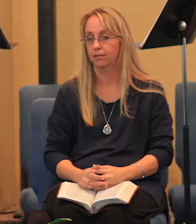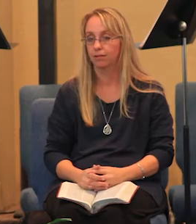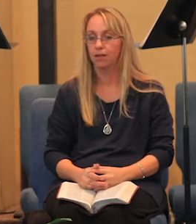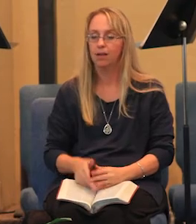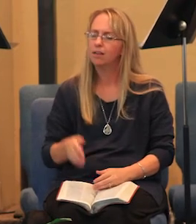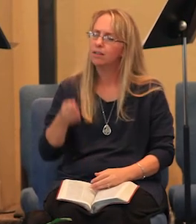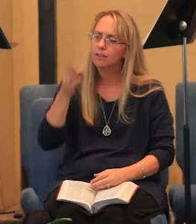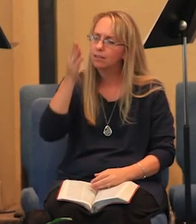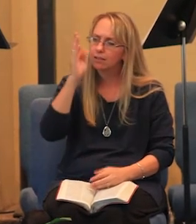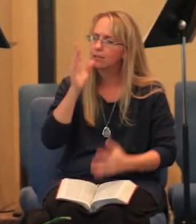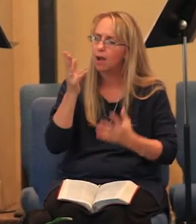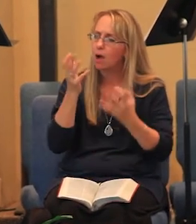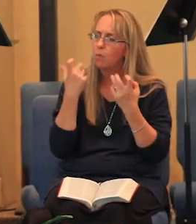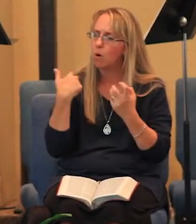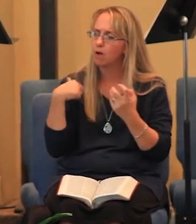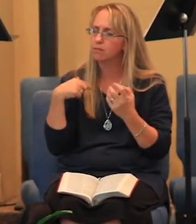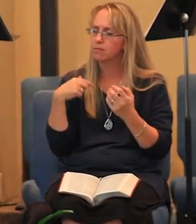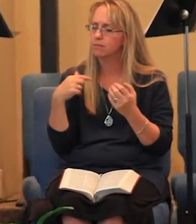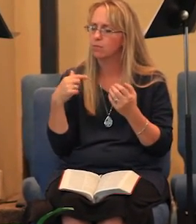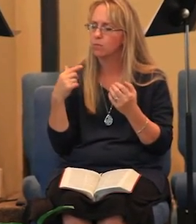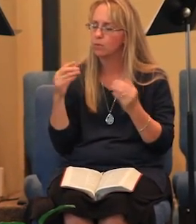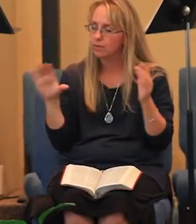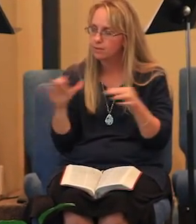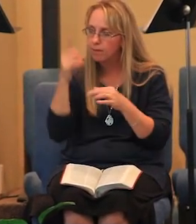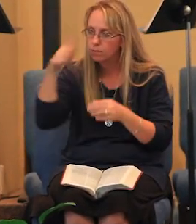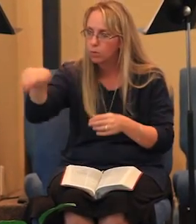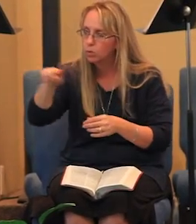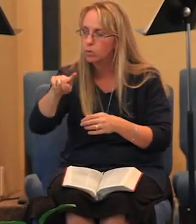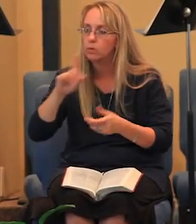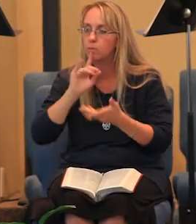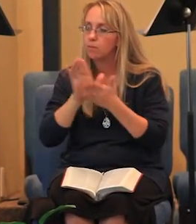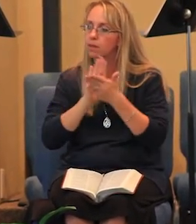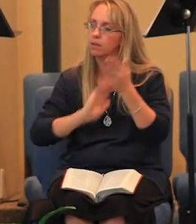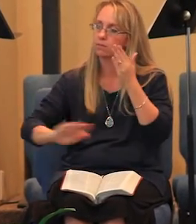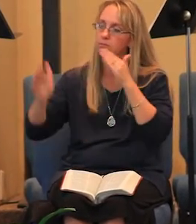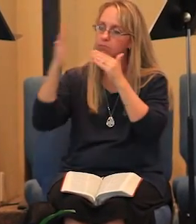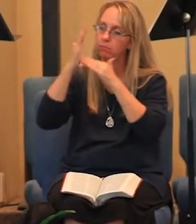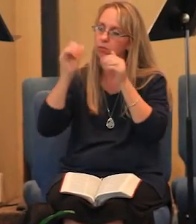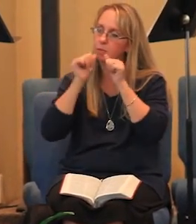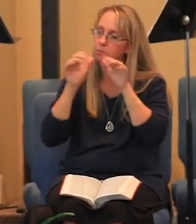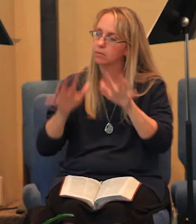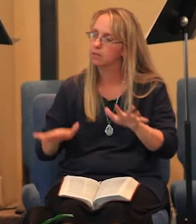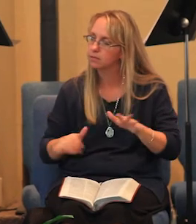God wants what he's done for you to be your ultimate blessing.